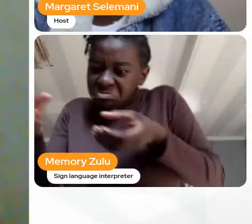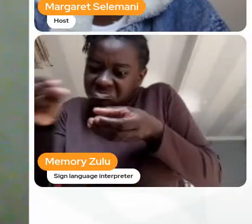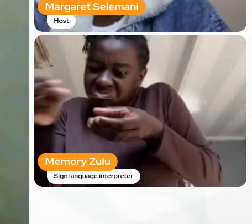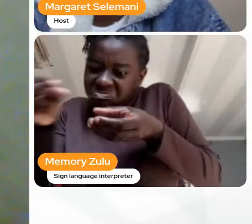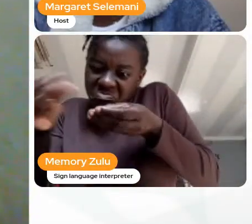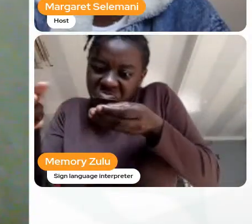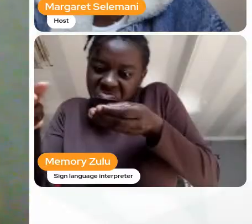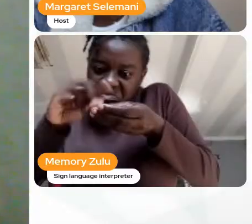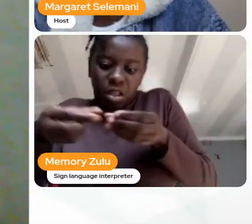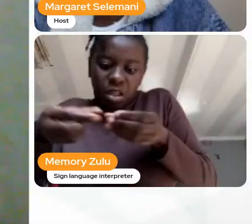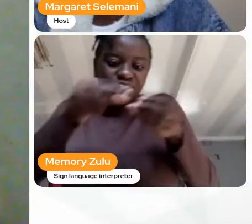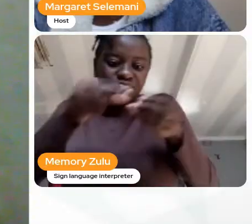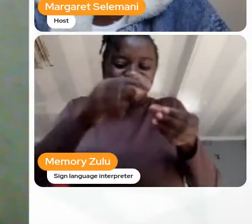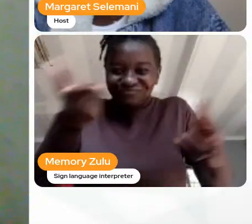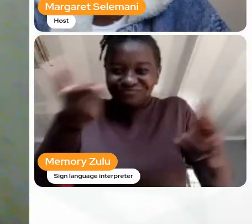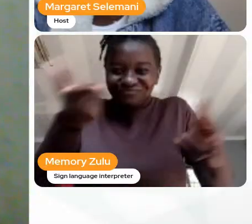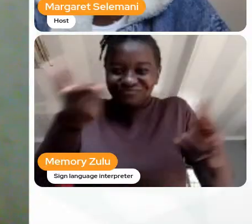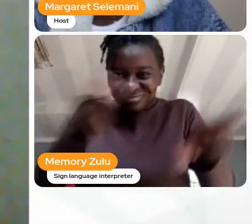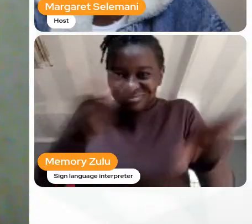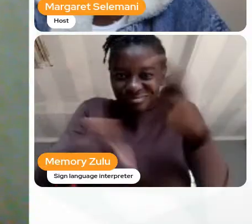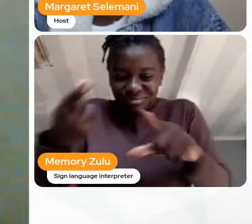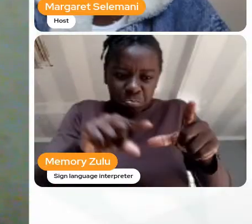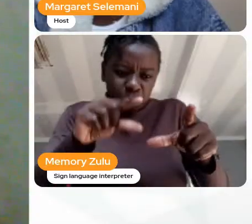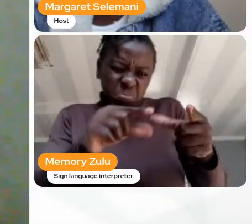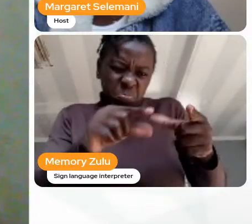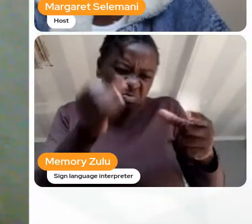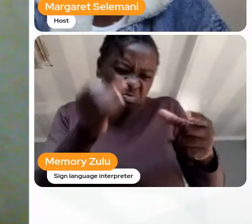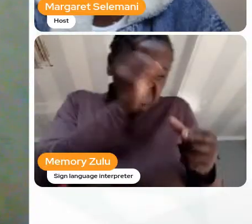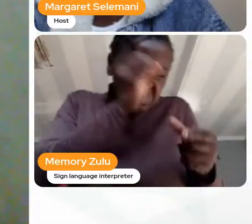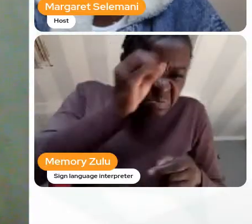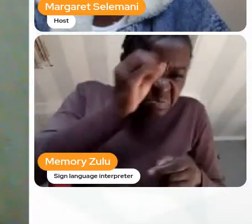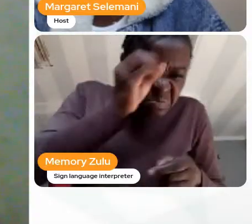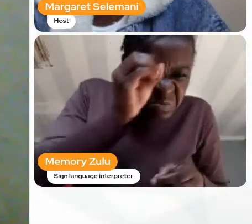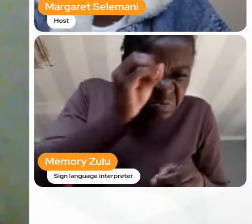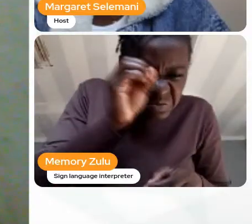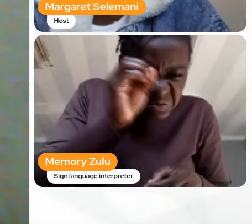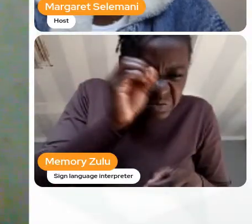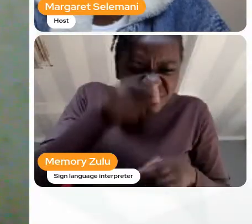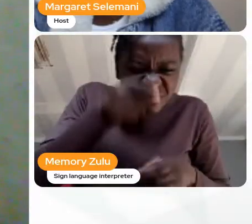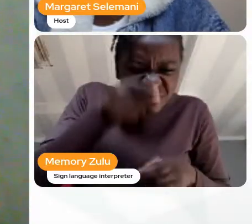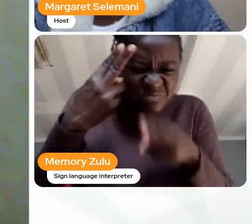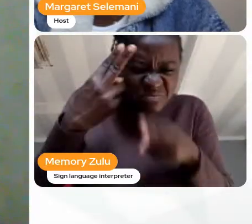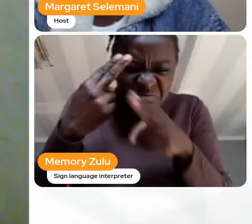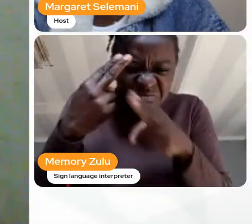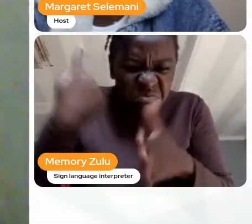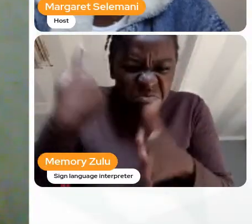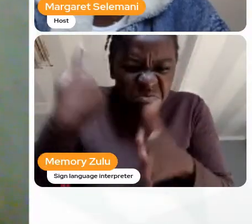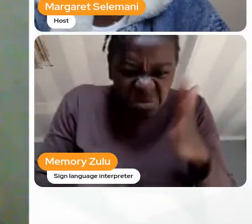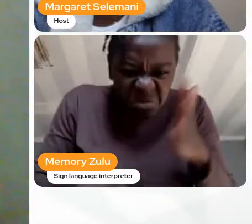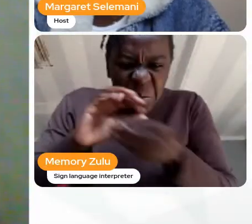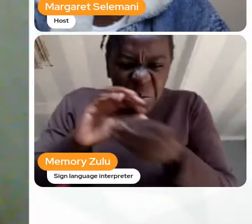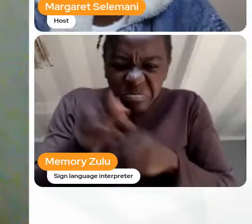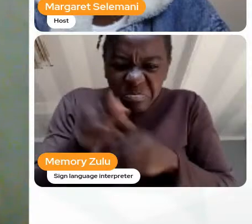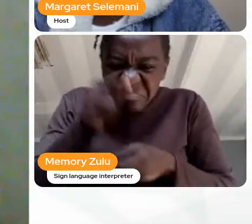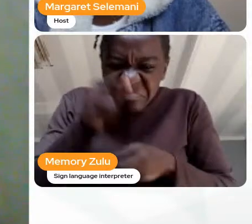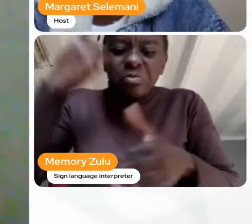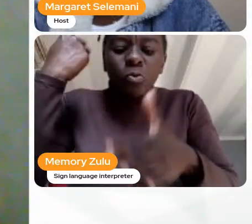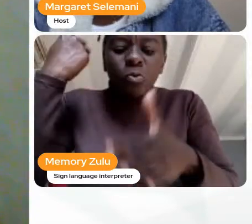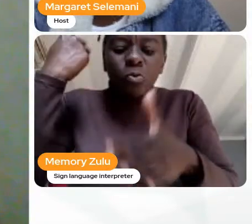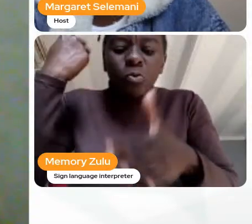organism so that we give you the correct treatment. So my communication is